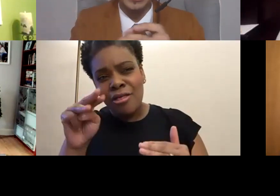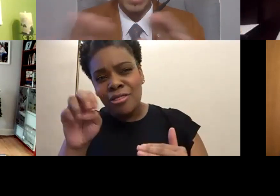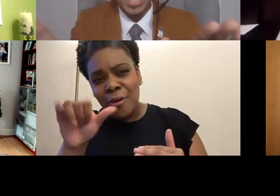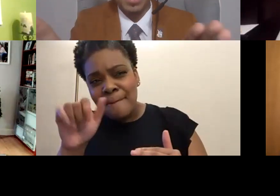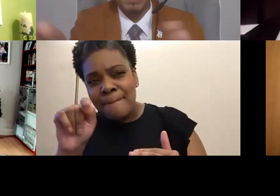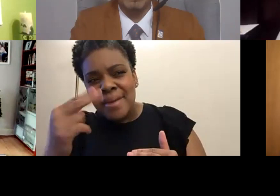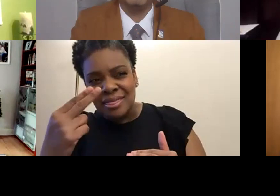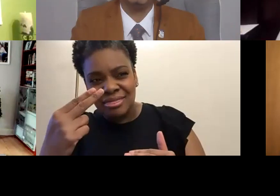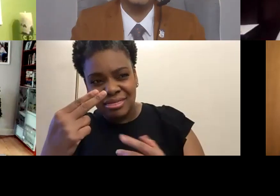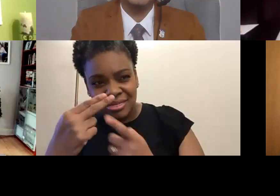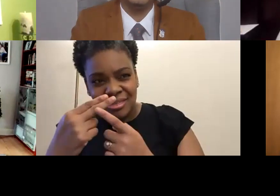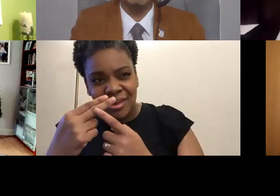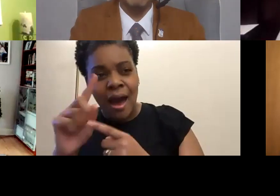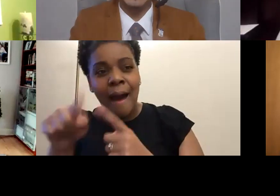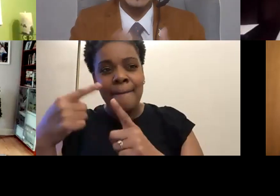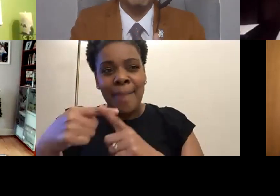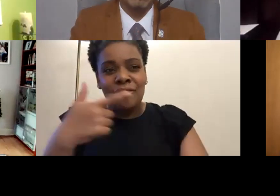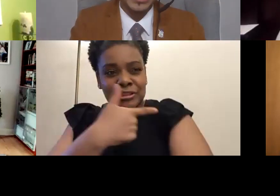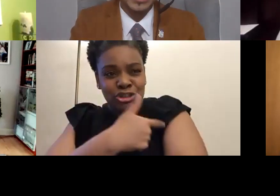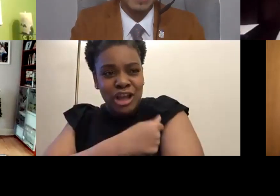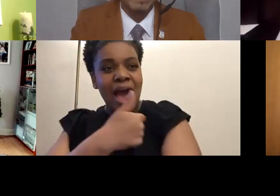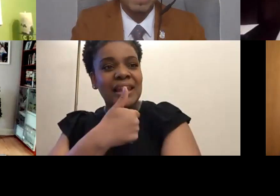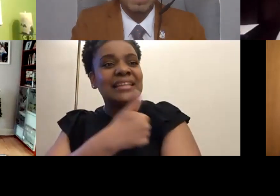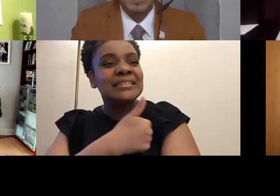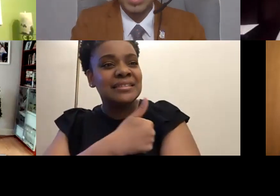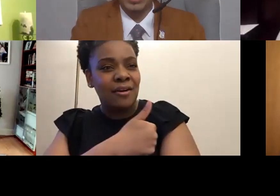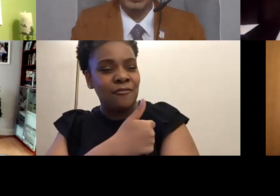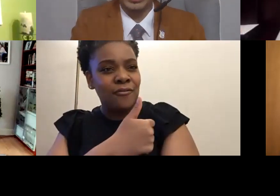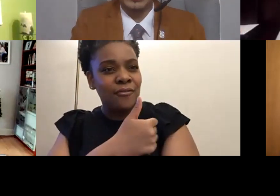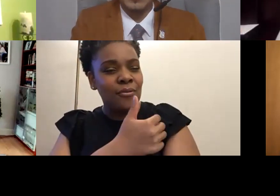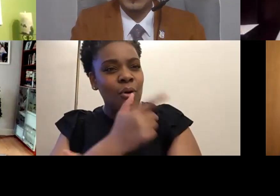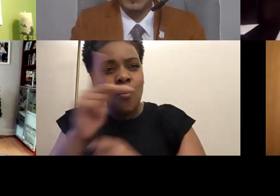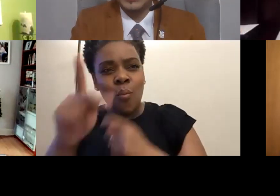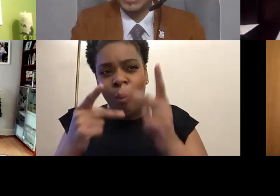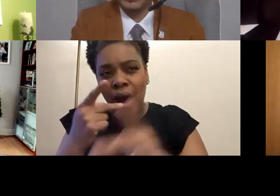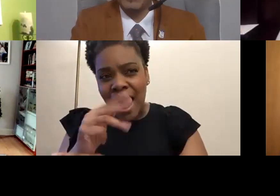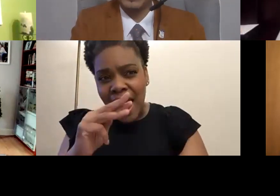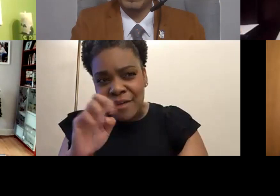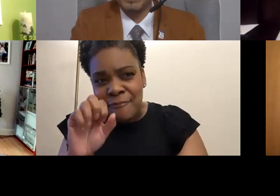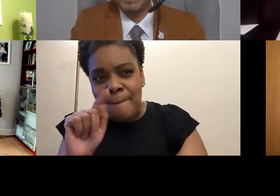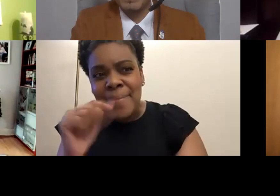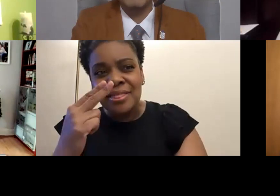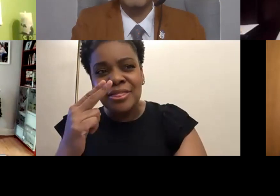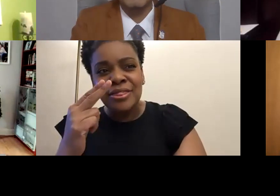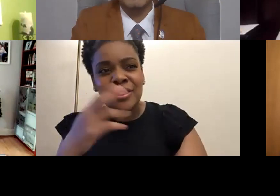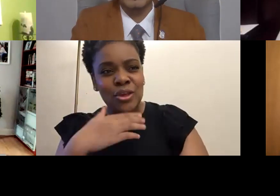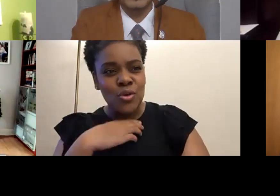see eliminated in terms of misinformation? Anyone want to start and tackle that one?